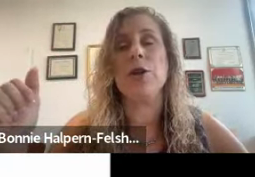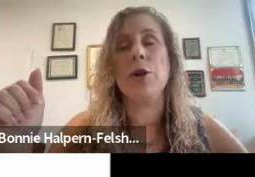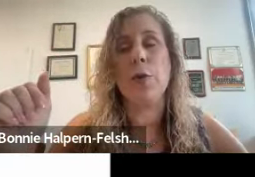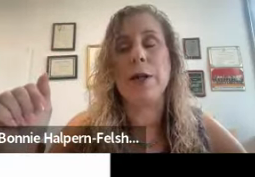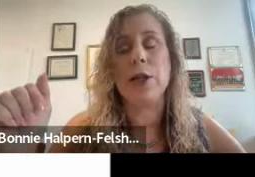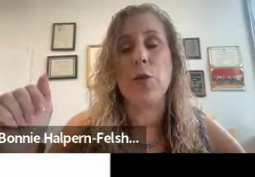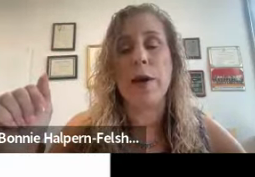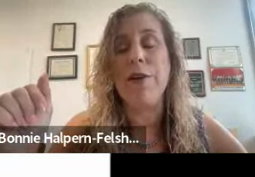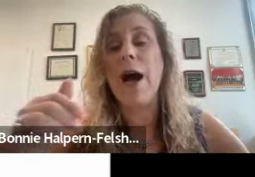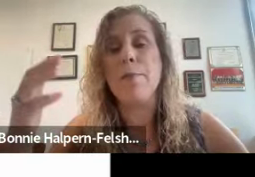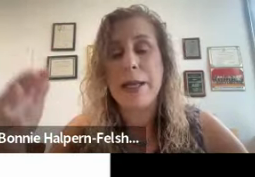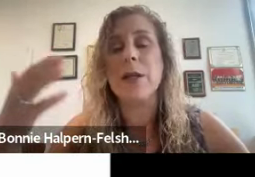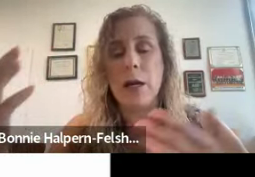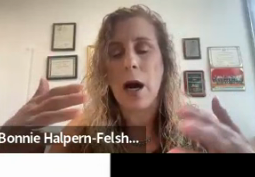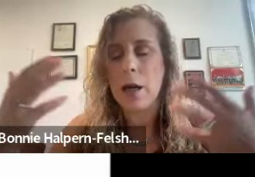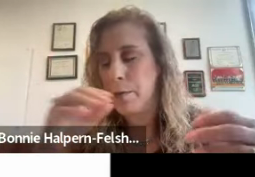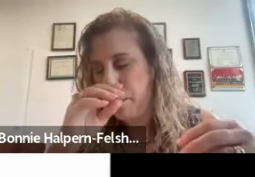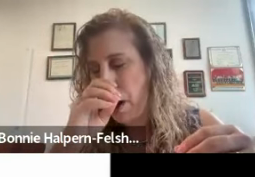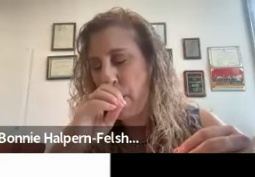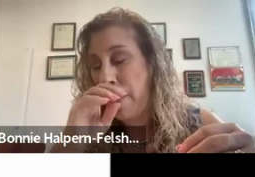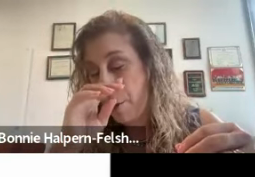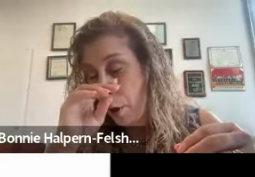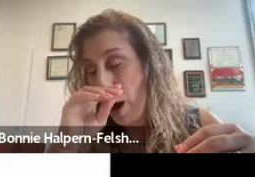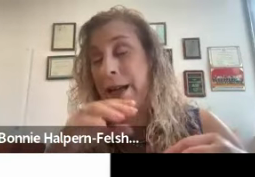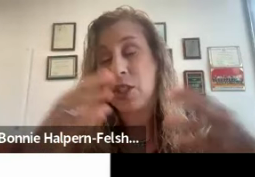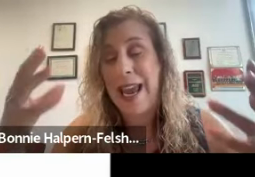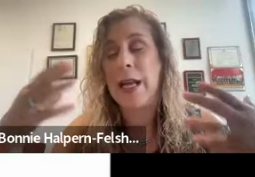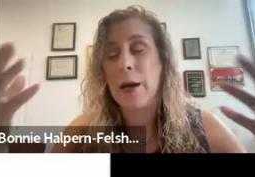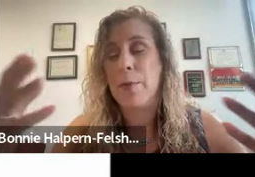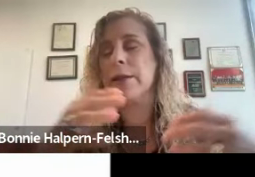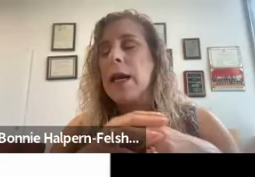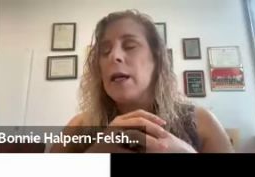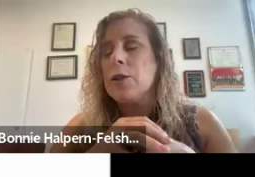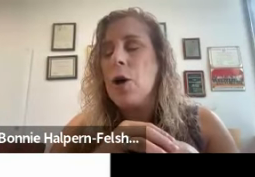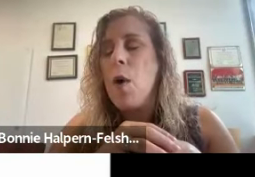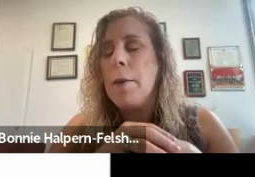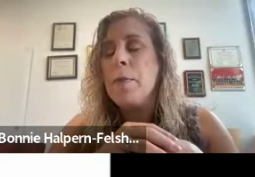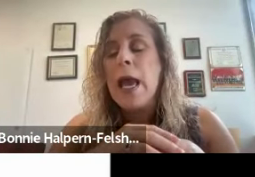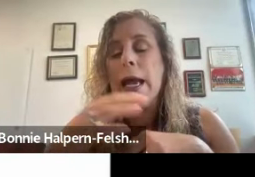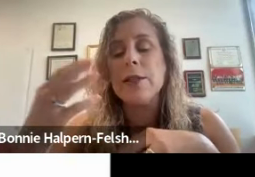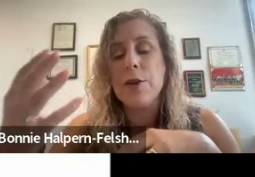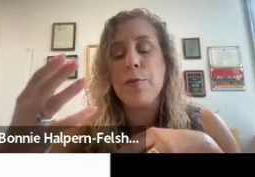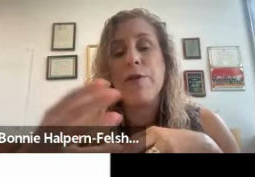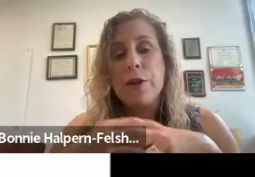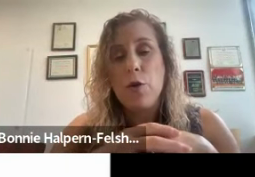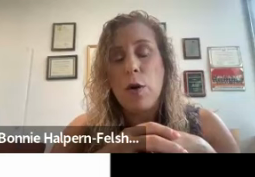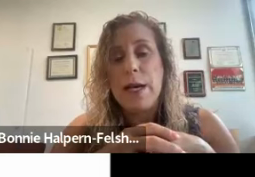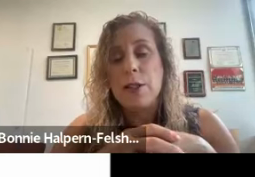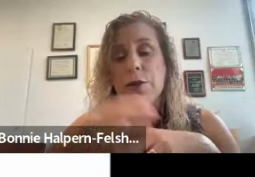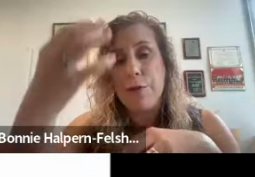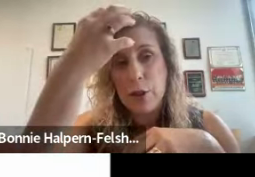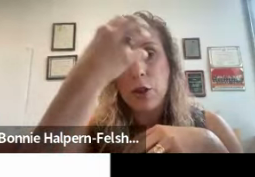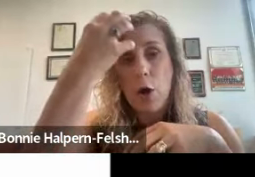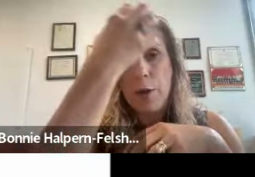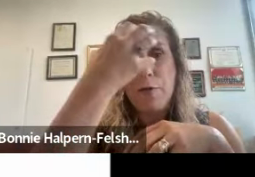developed until you're around age 25, based on fMRI scanning and brain scanning and so on, is the prefrontal